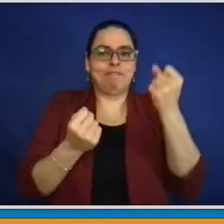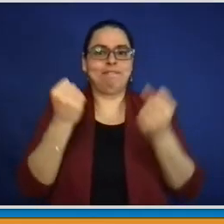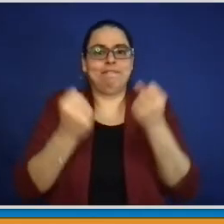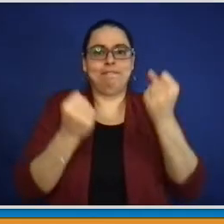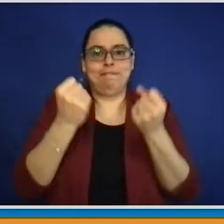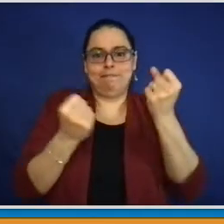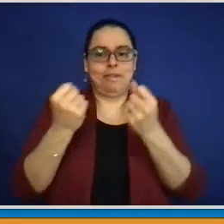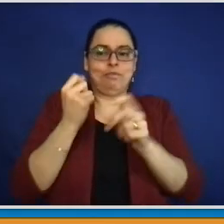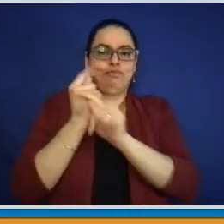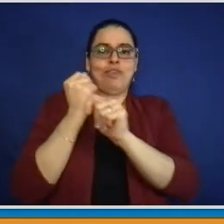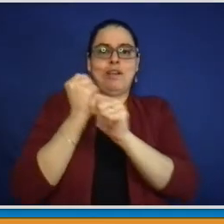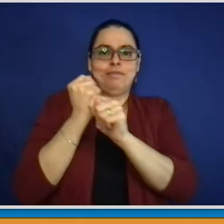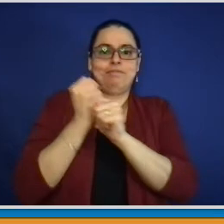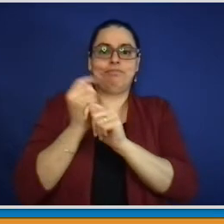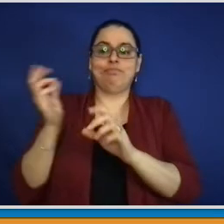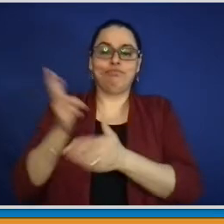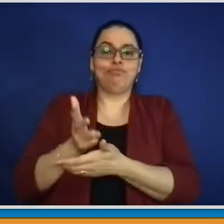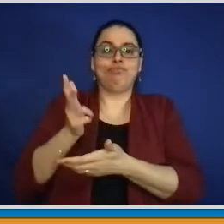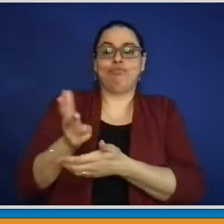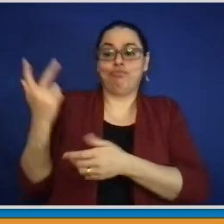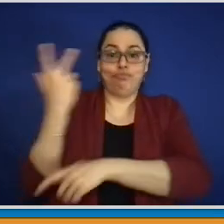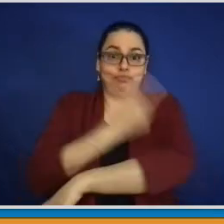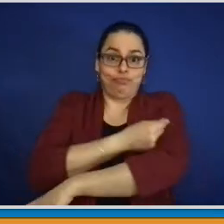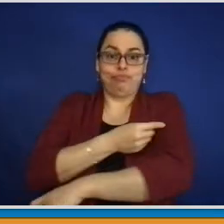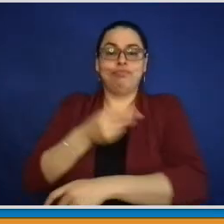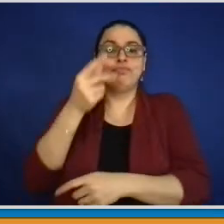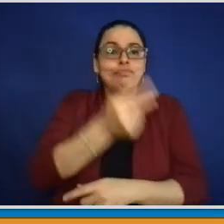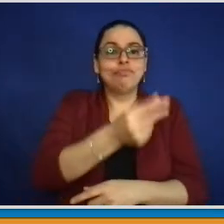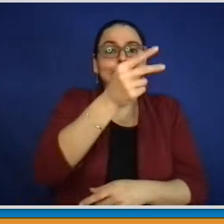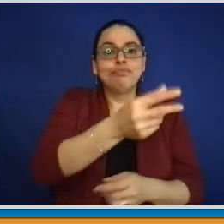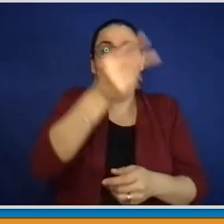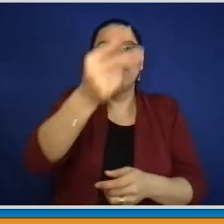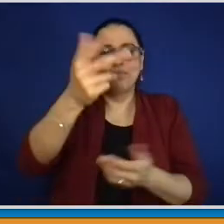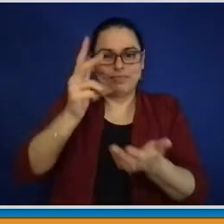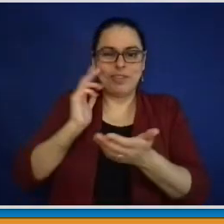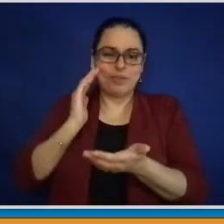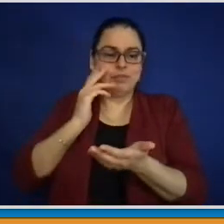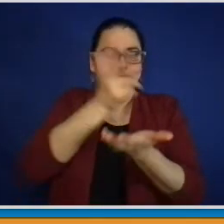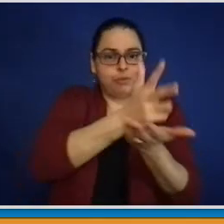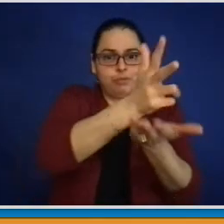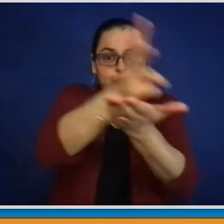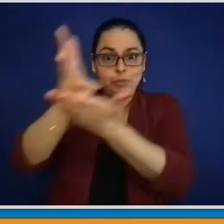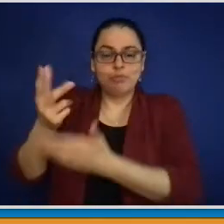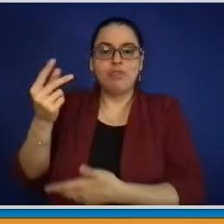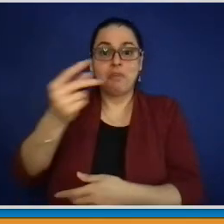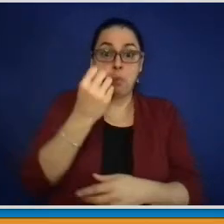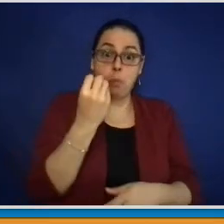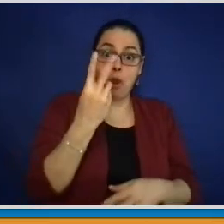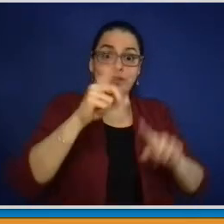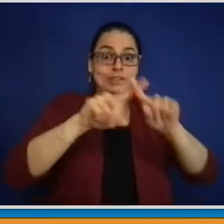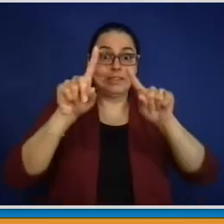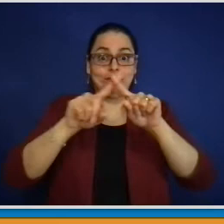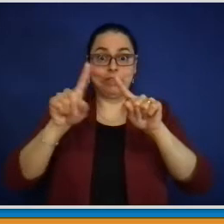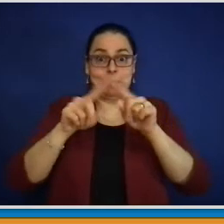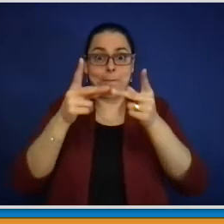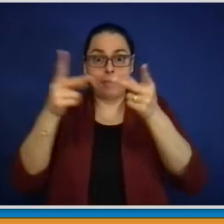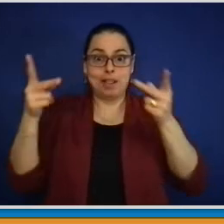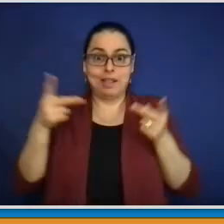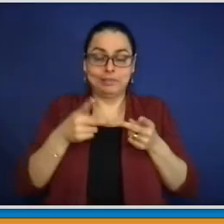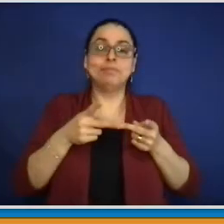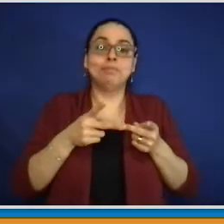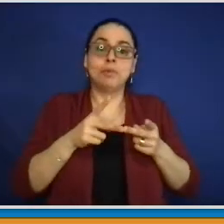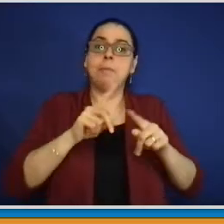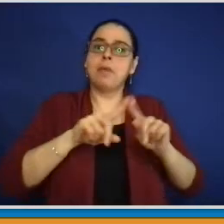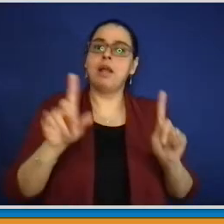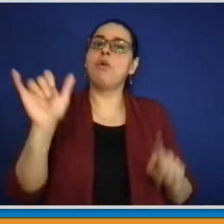county executive continues to point out, the more vaccination sites that we have available, we also need that testing and in the community, wherever